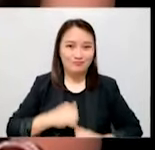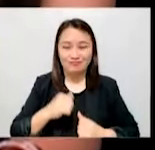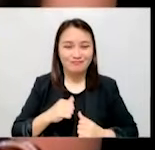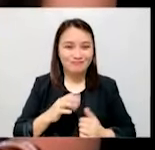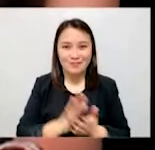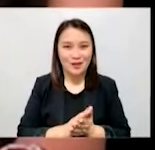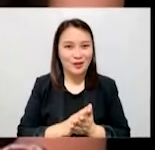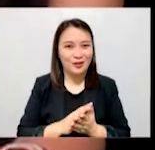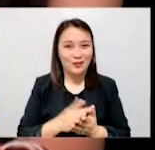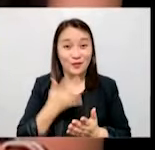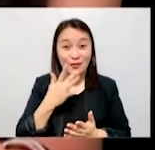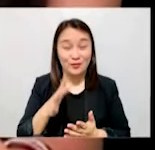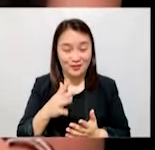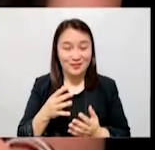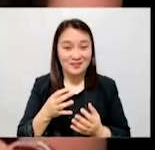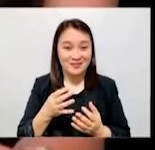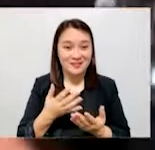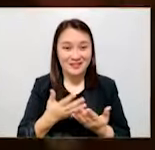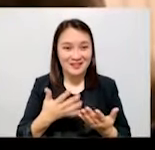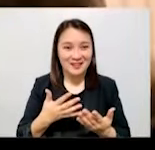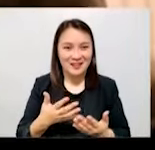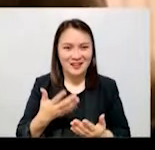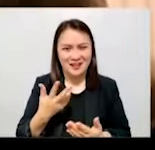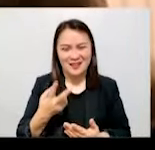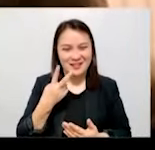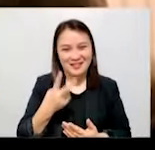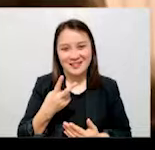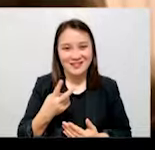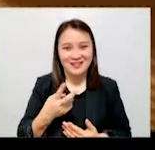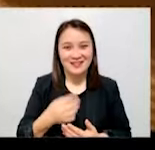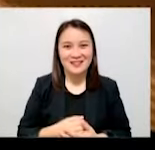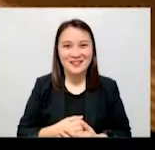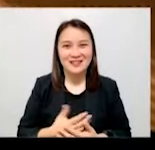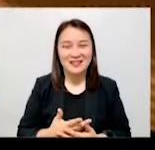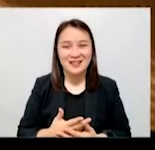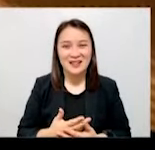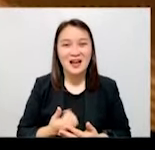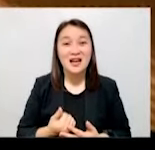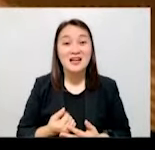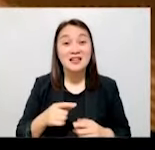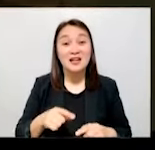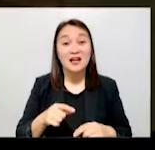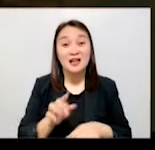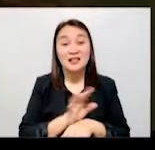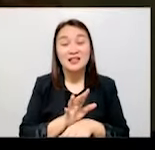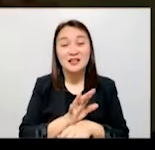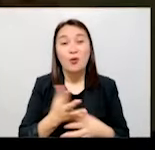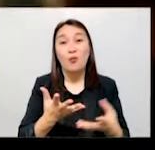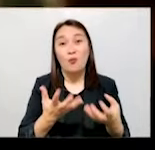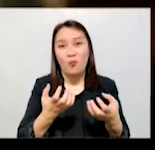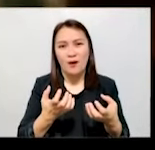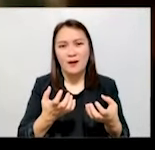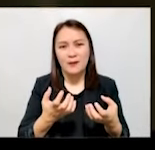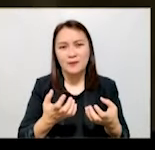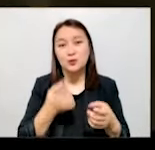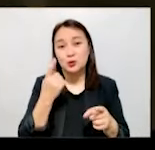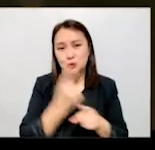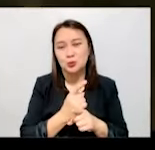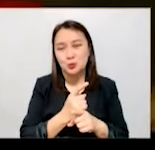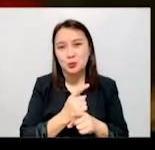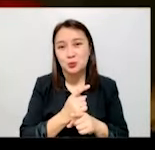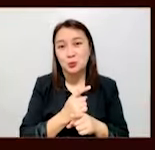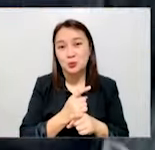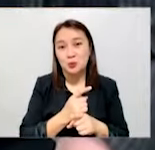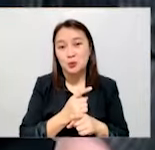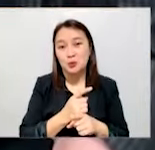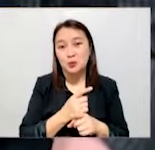to witness. Oh, stop. I'm gonna cry. Ayon sa showrunner, sinamantala talaga nila gawing as real life as possible ang